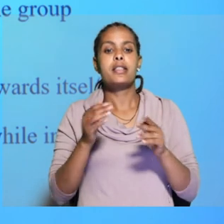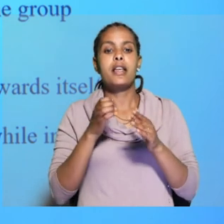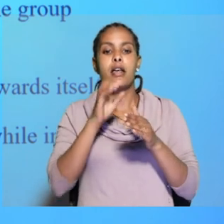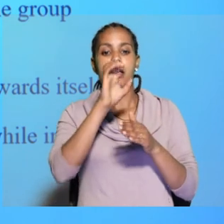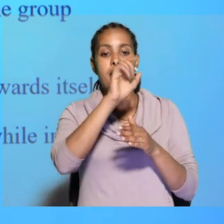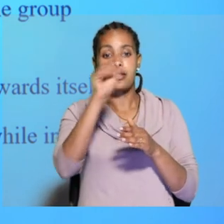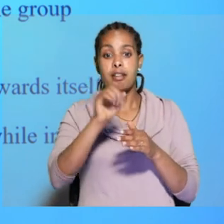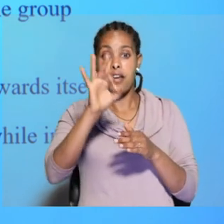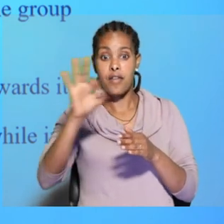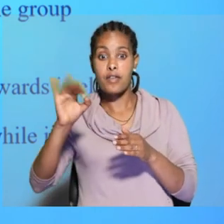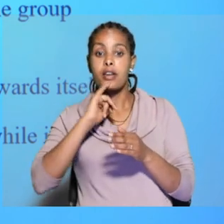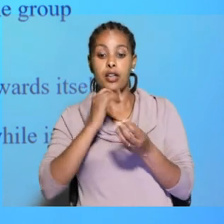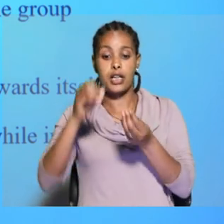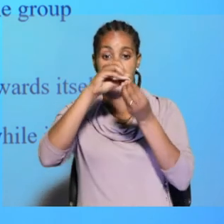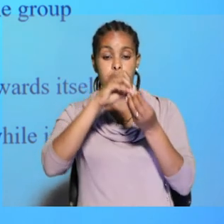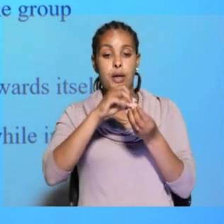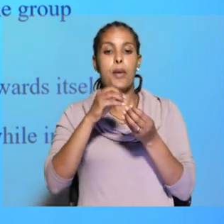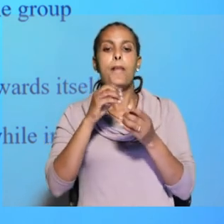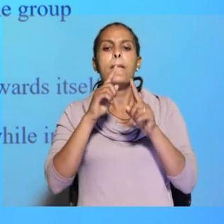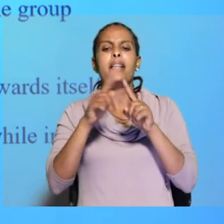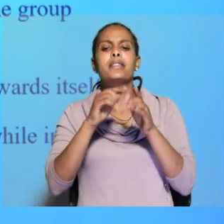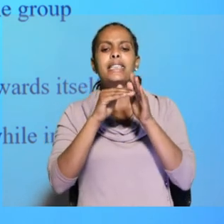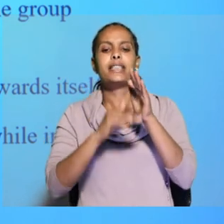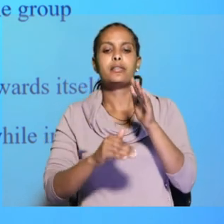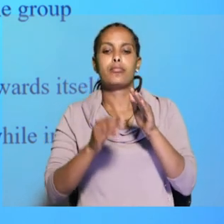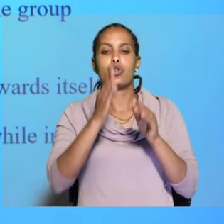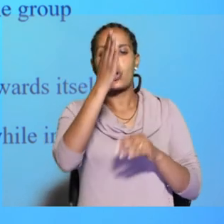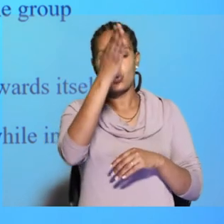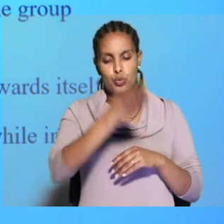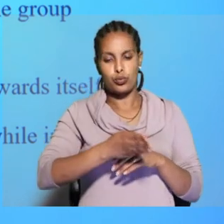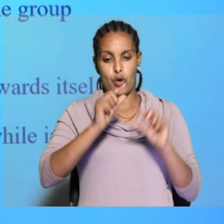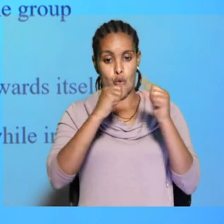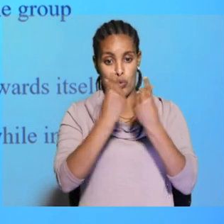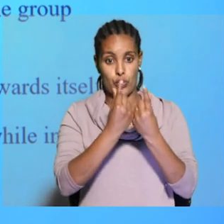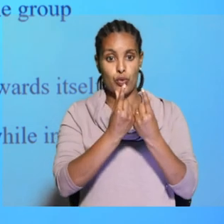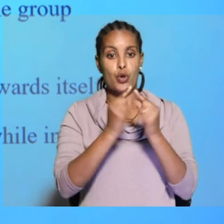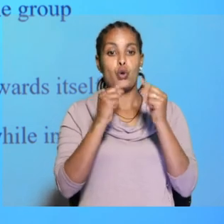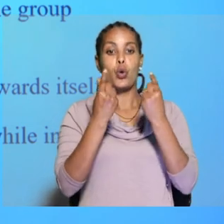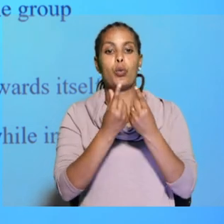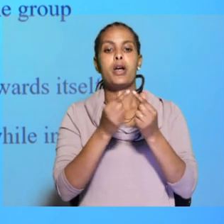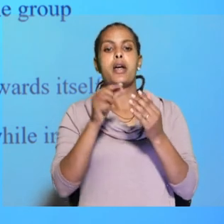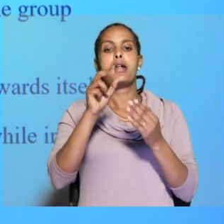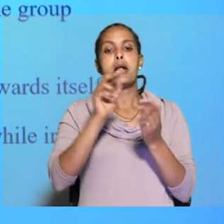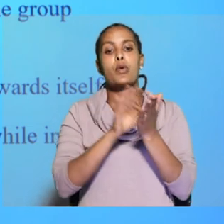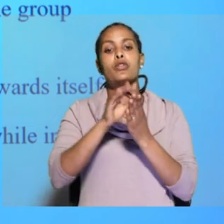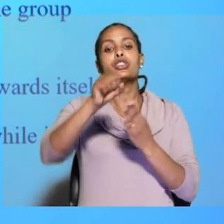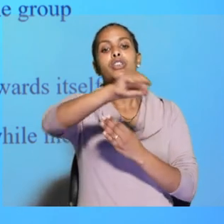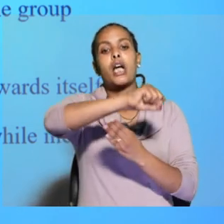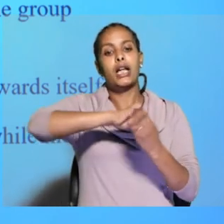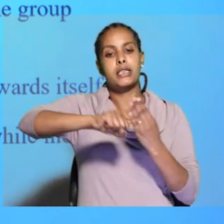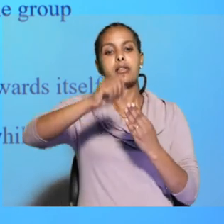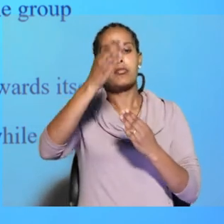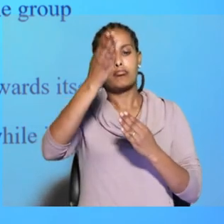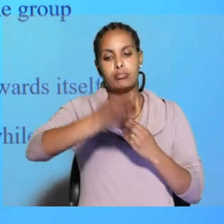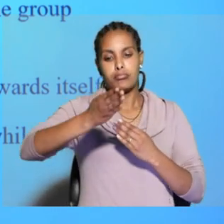effective nuclear charge increases, but decreases down the group because number of shells increases down